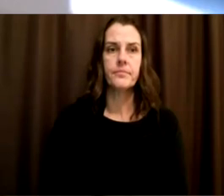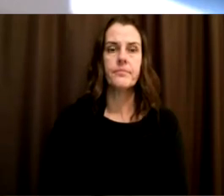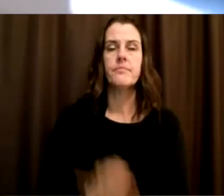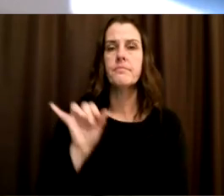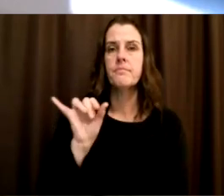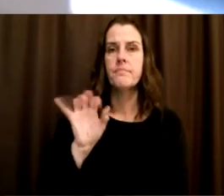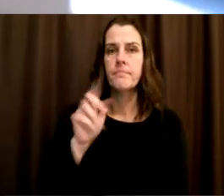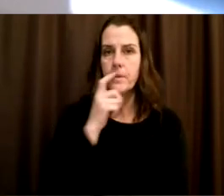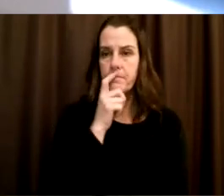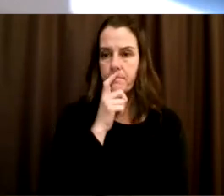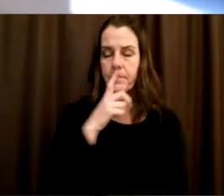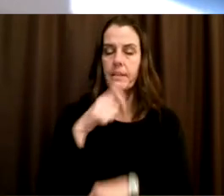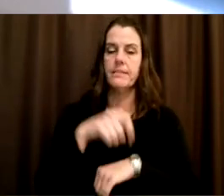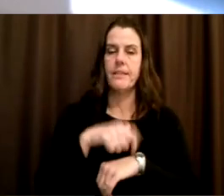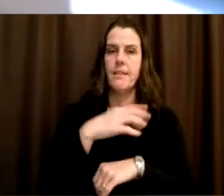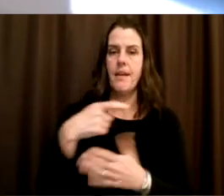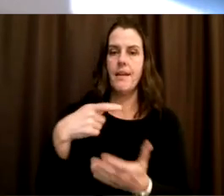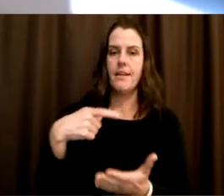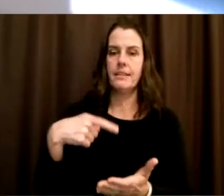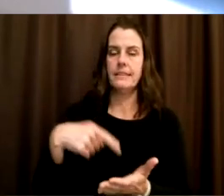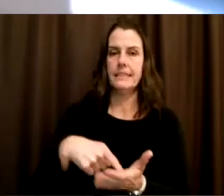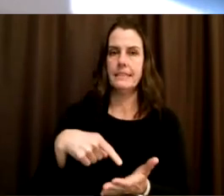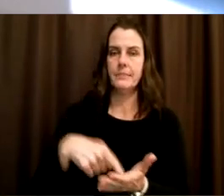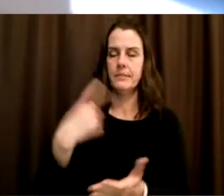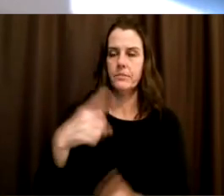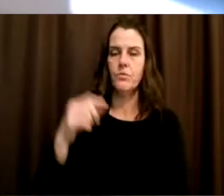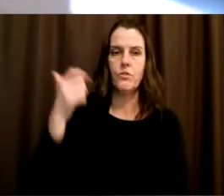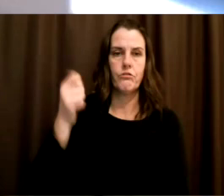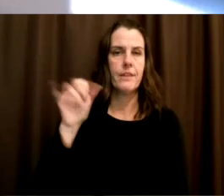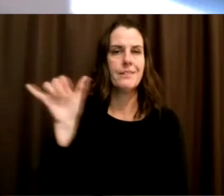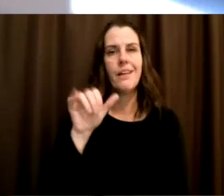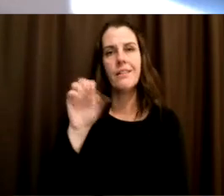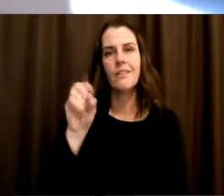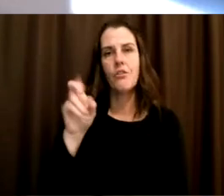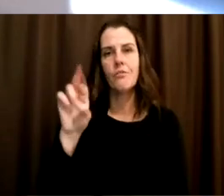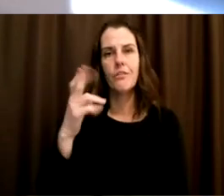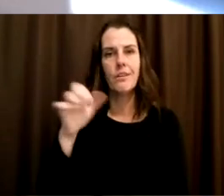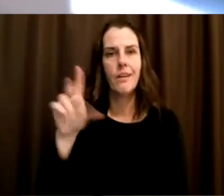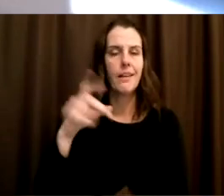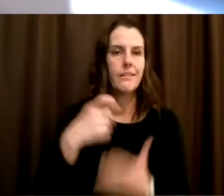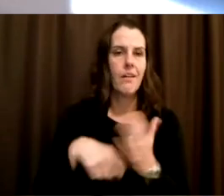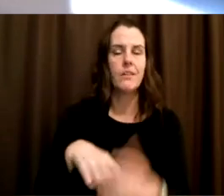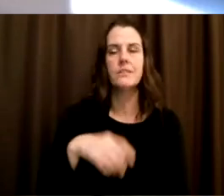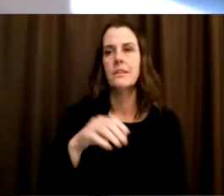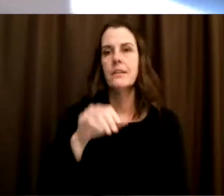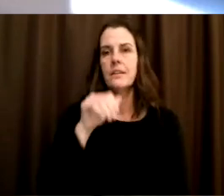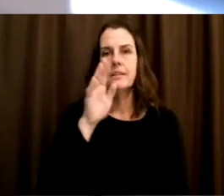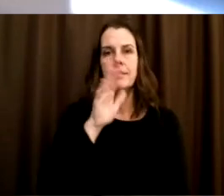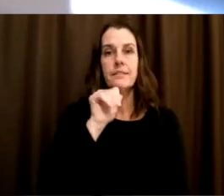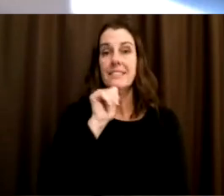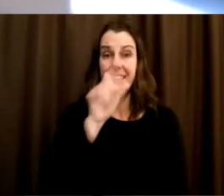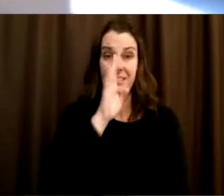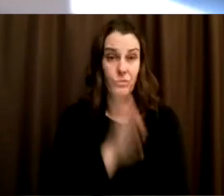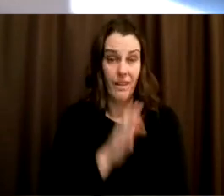Okay, time and expenses to grants, for example, overhead costs, indirect cost allocations, insurance.